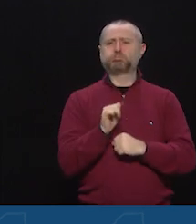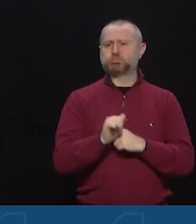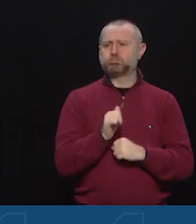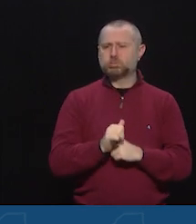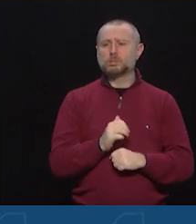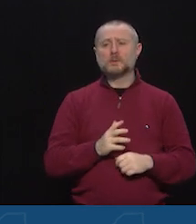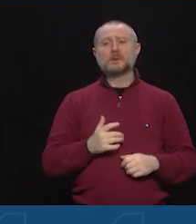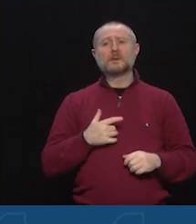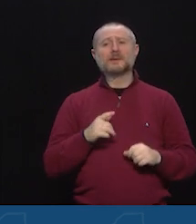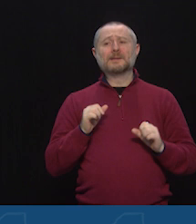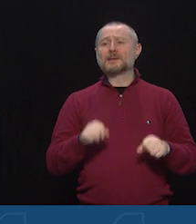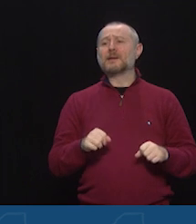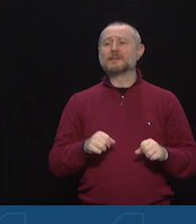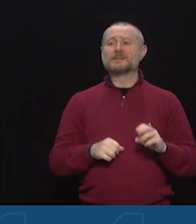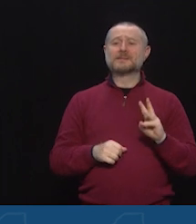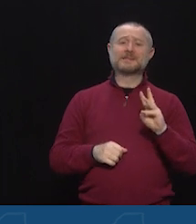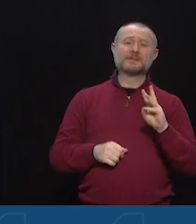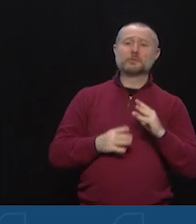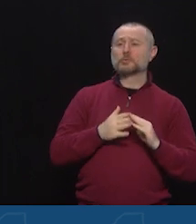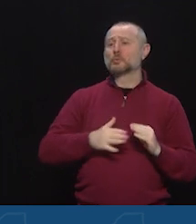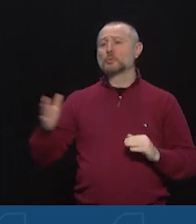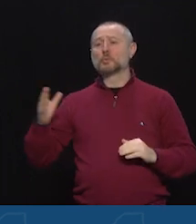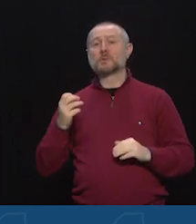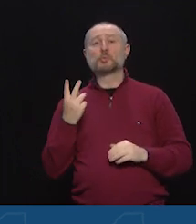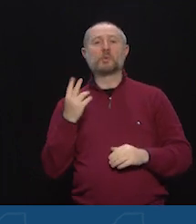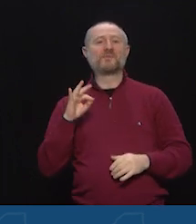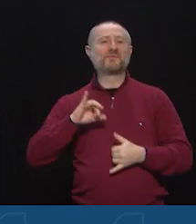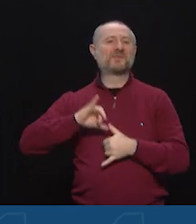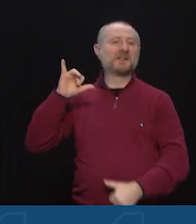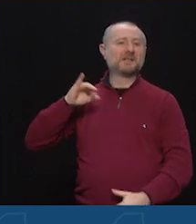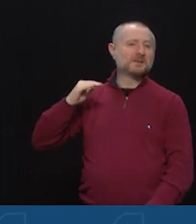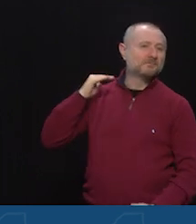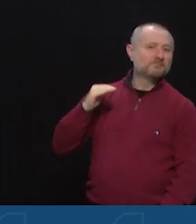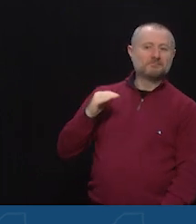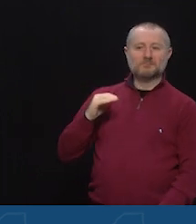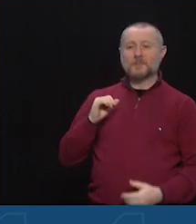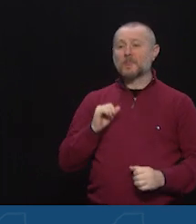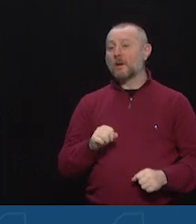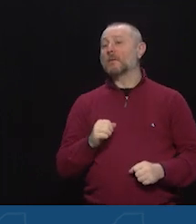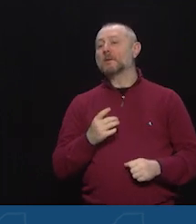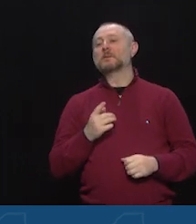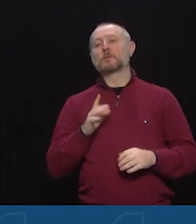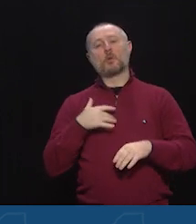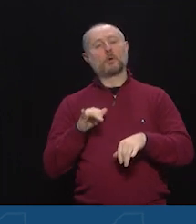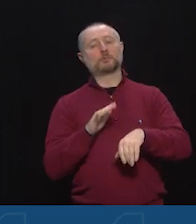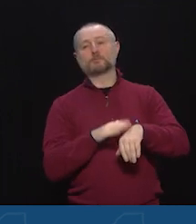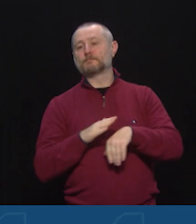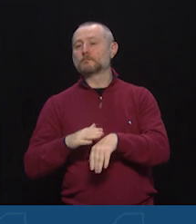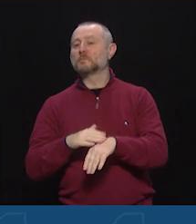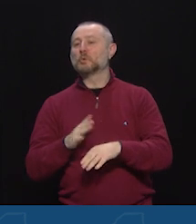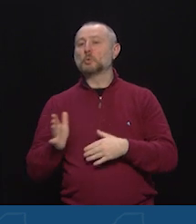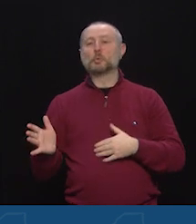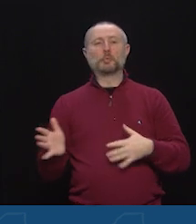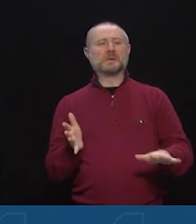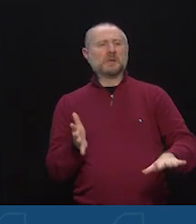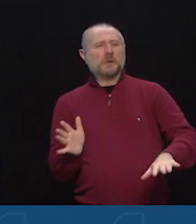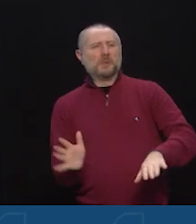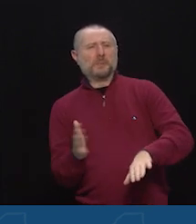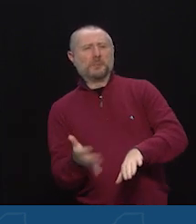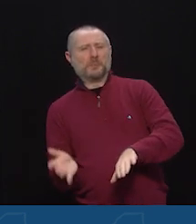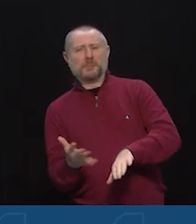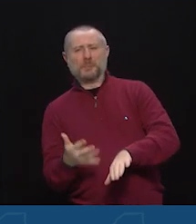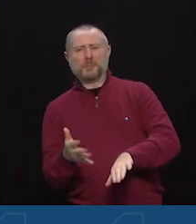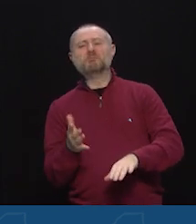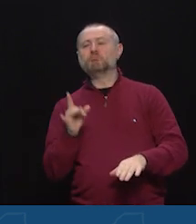2 feet, but it's also the wind. Take it from someone who lives on the shores of Lake Erie during winter blizzard. It is all about the